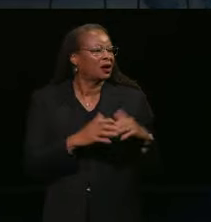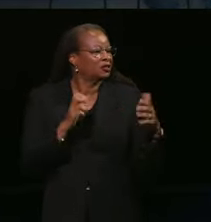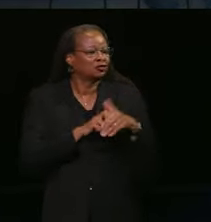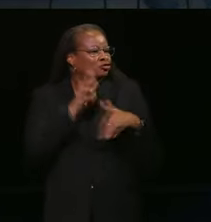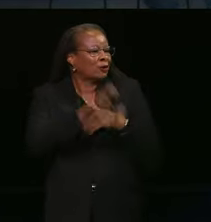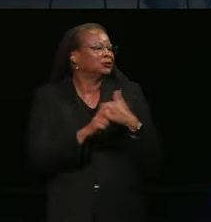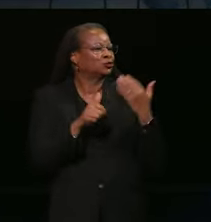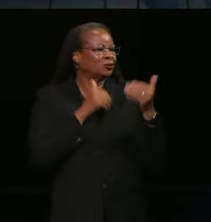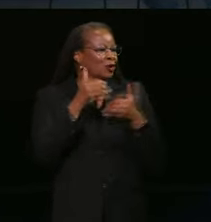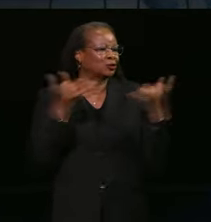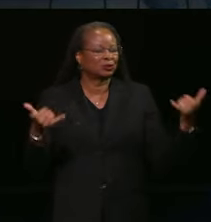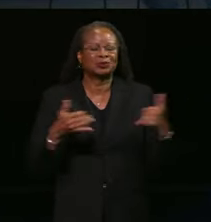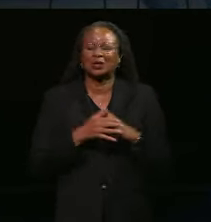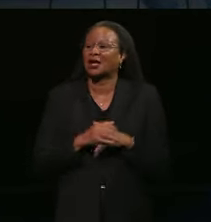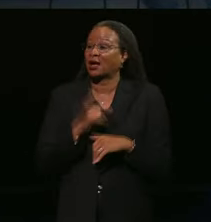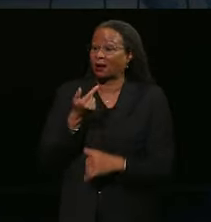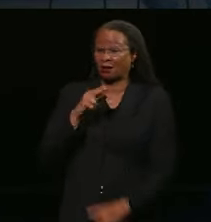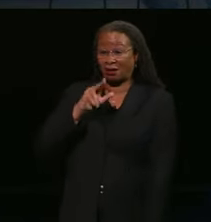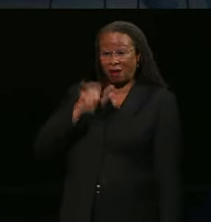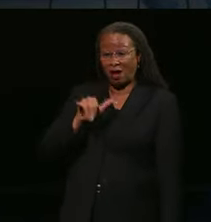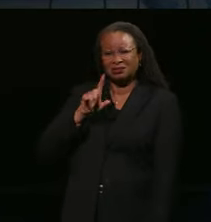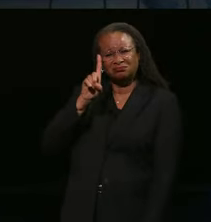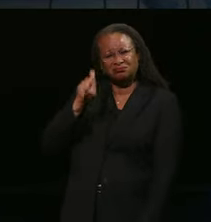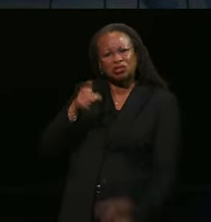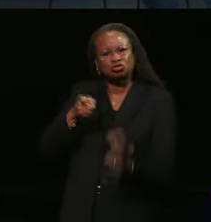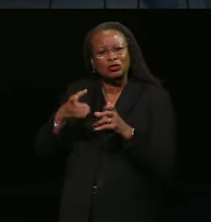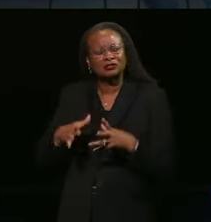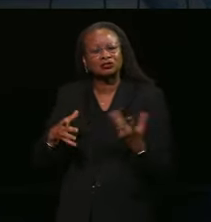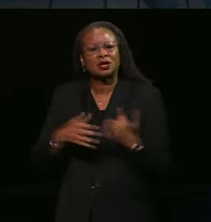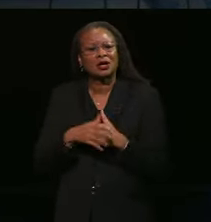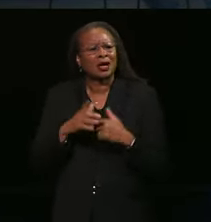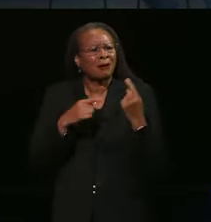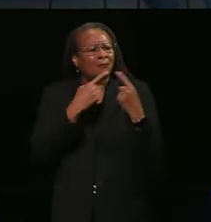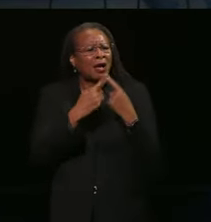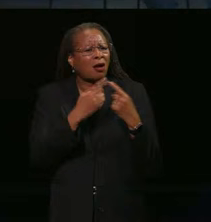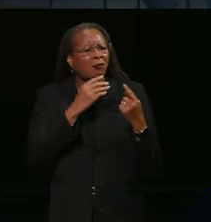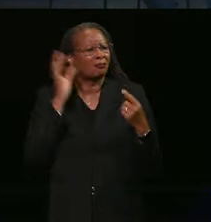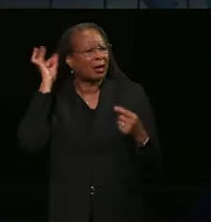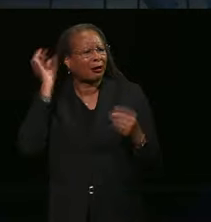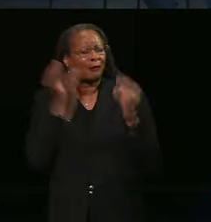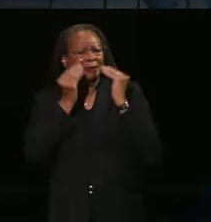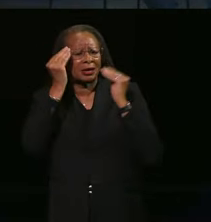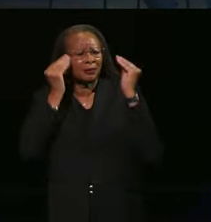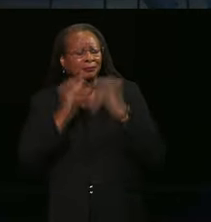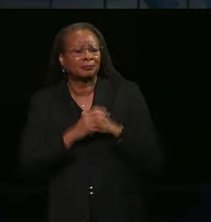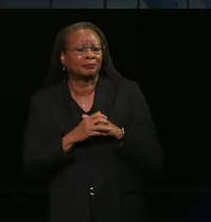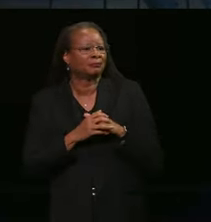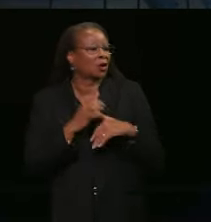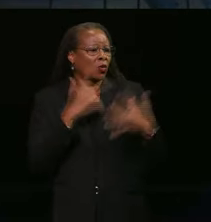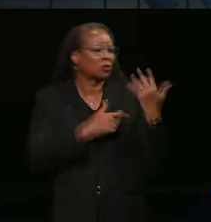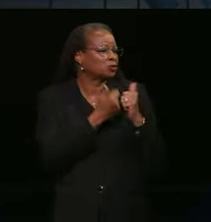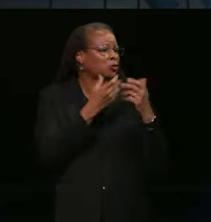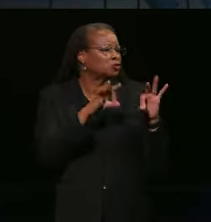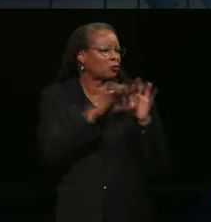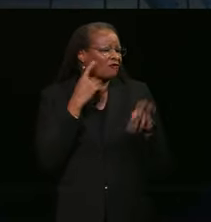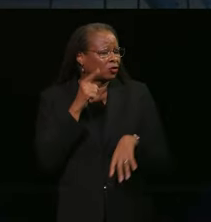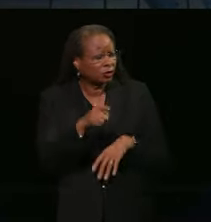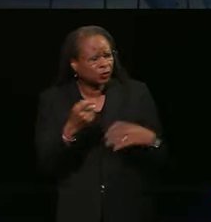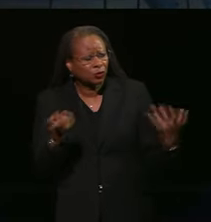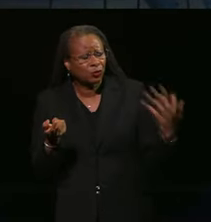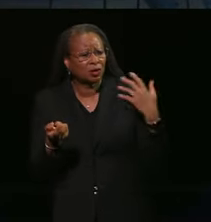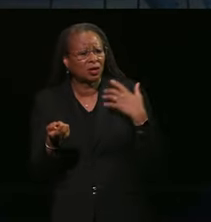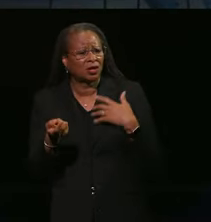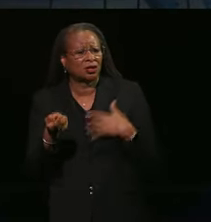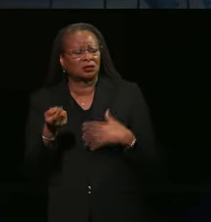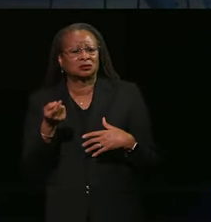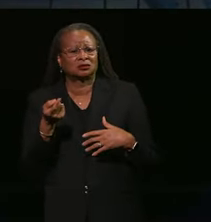into it, shall we? So, Guy, I had a question for you. So, regarding the makeup, how what was most important for you to